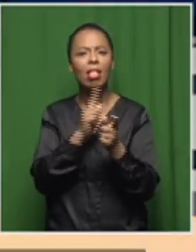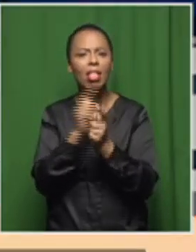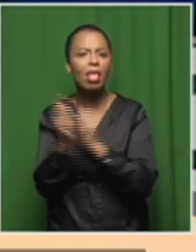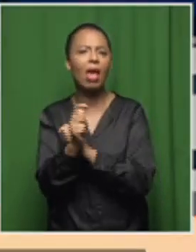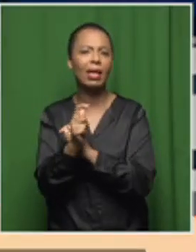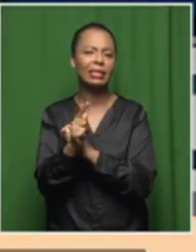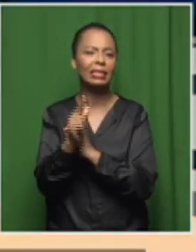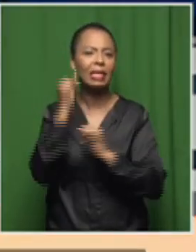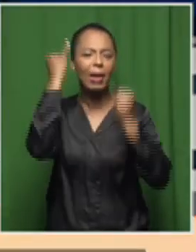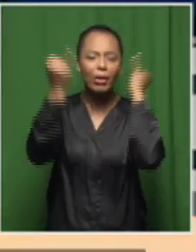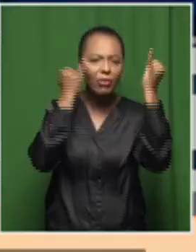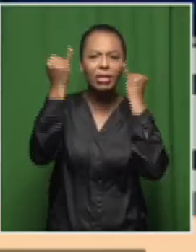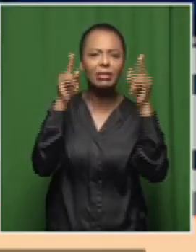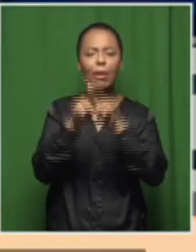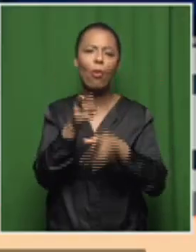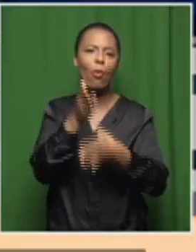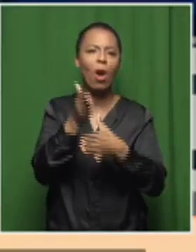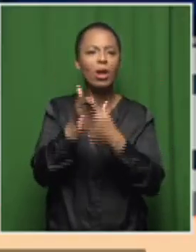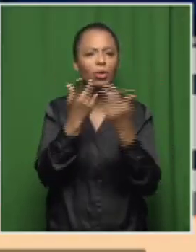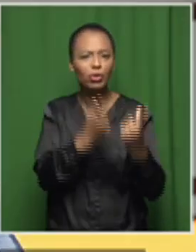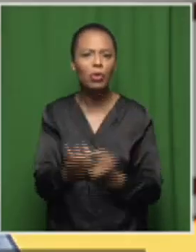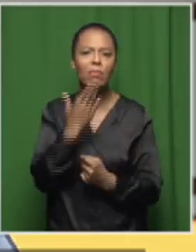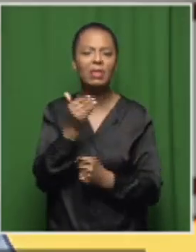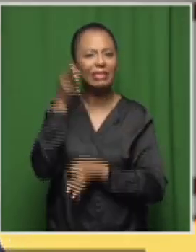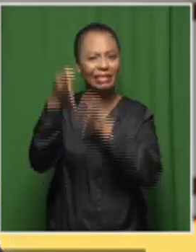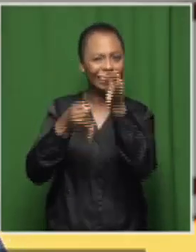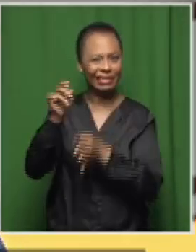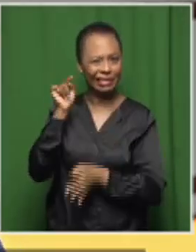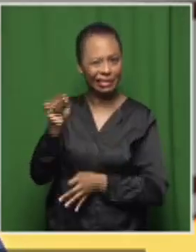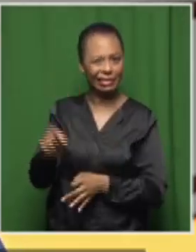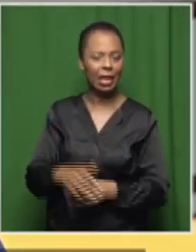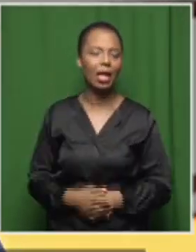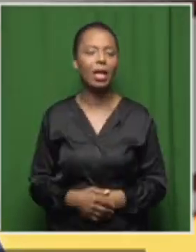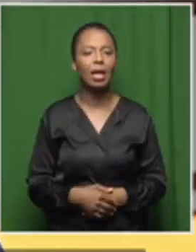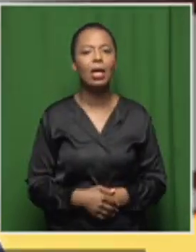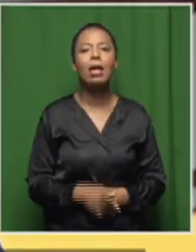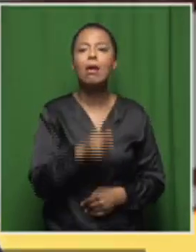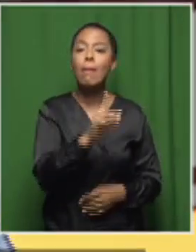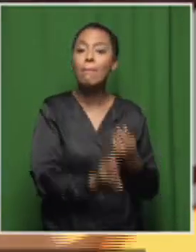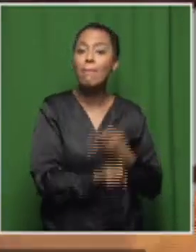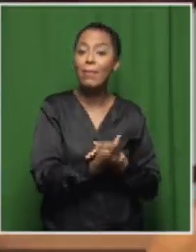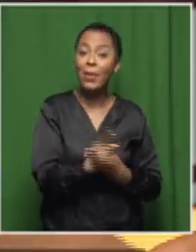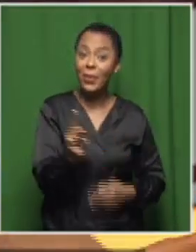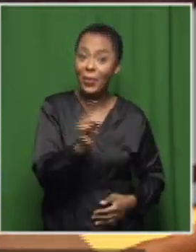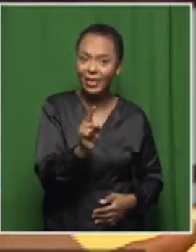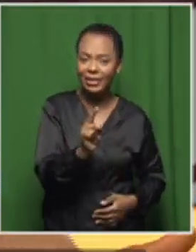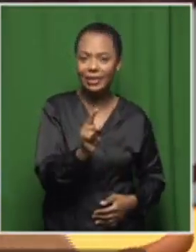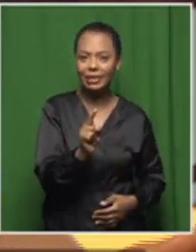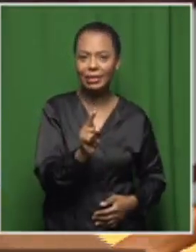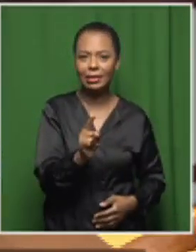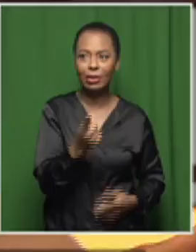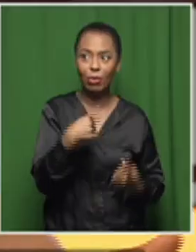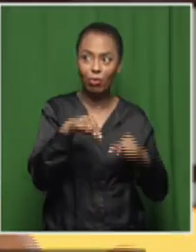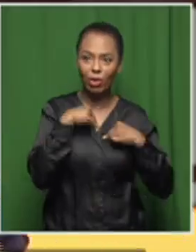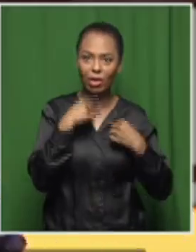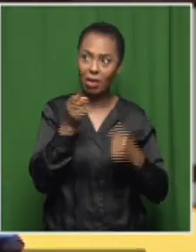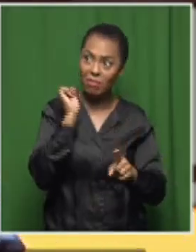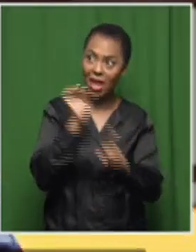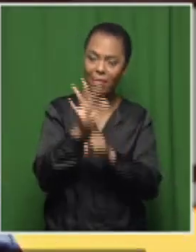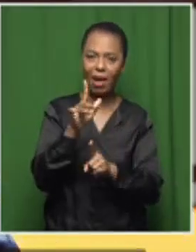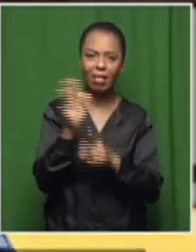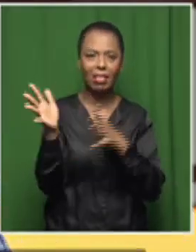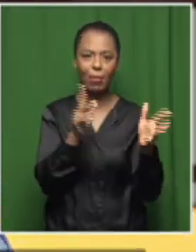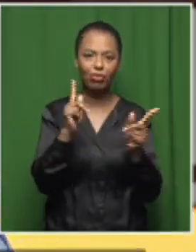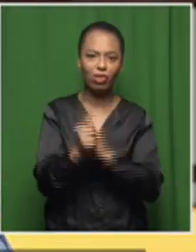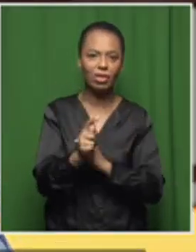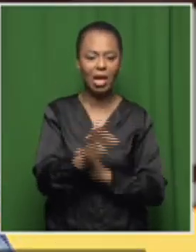also the work that needs to be done. Tell us a little bit more about that as well. So what's happening is that we didn't cause climate change. Africa had very little